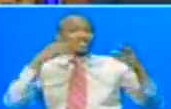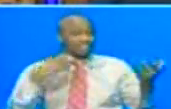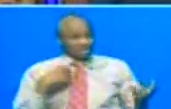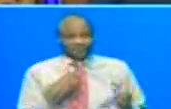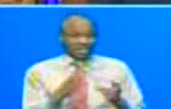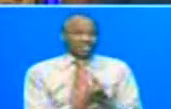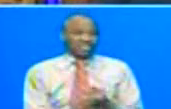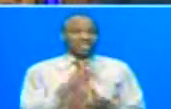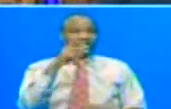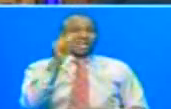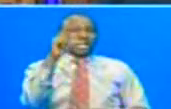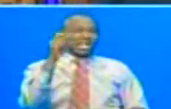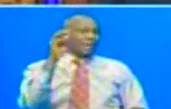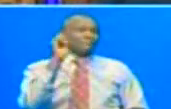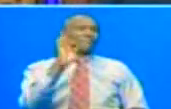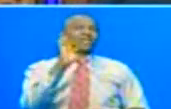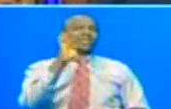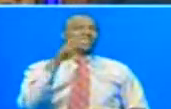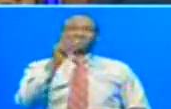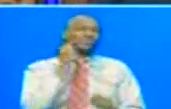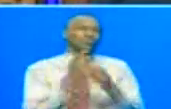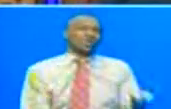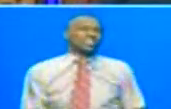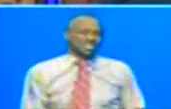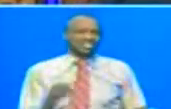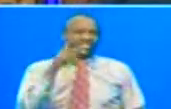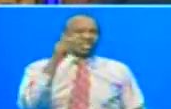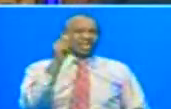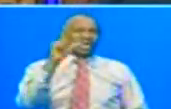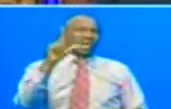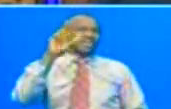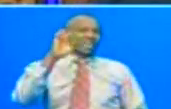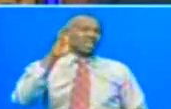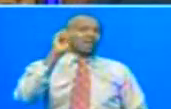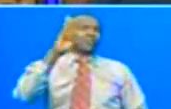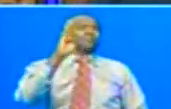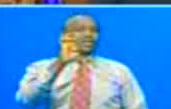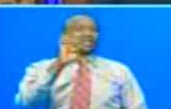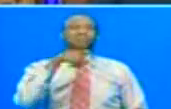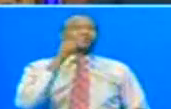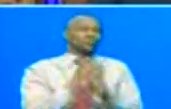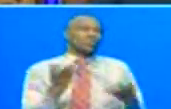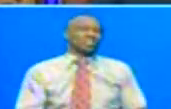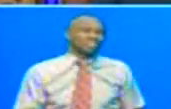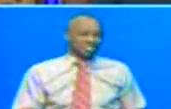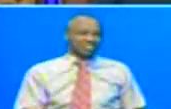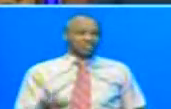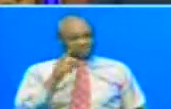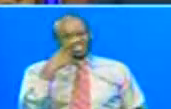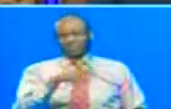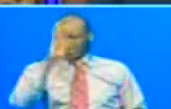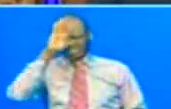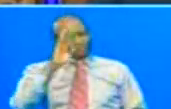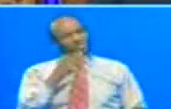Mendile. Really, what can he do in anything other than politics? Yeah. So I mention him because I think that is a